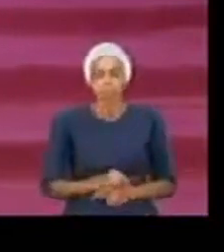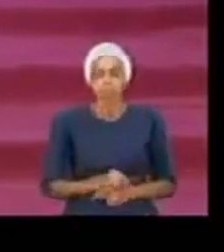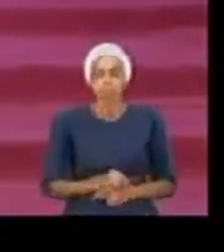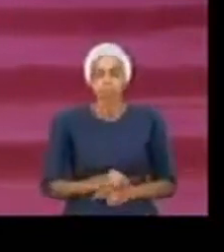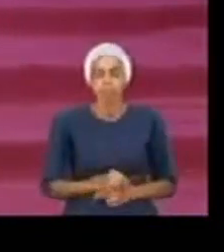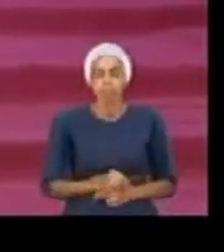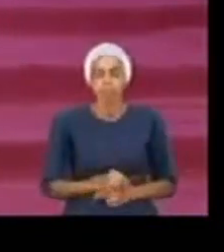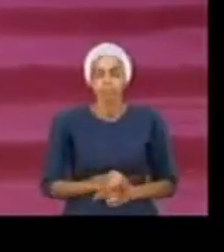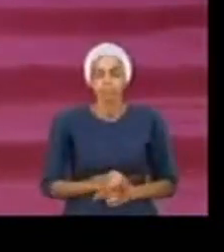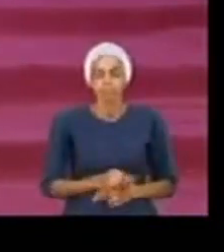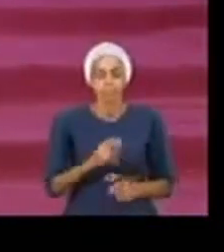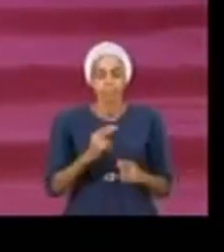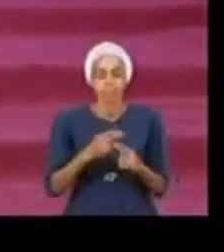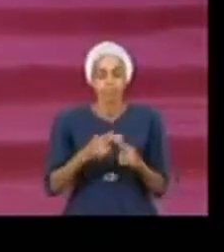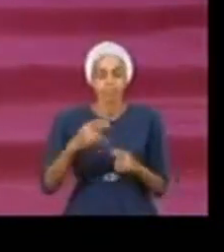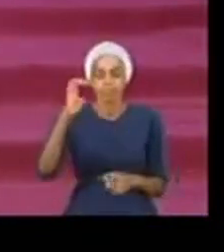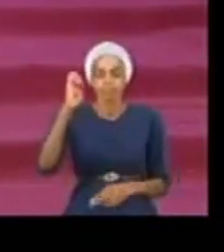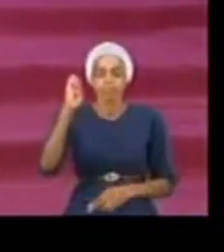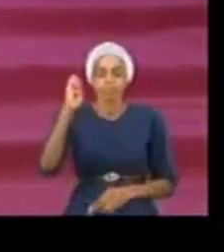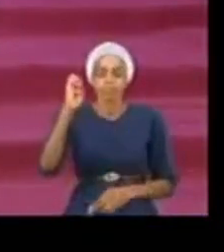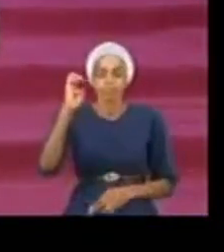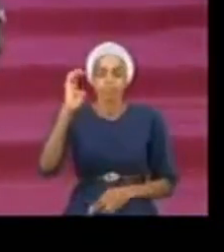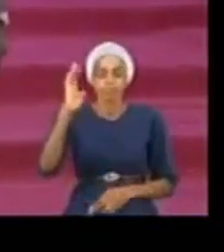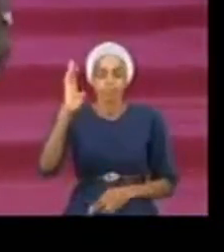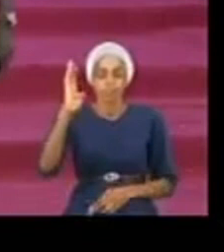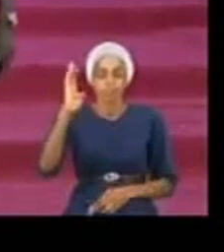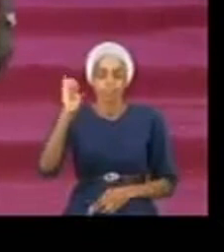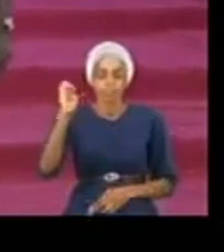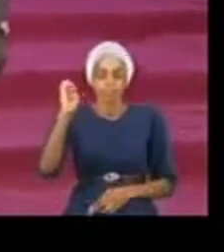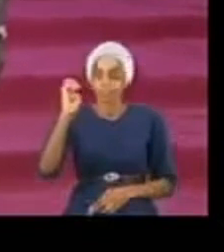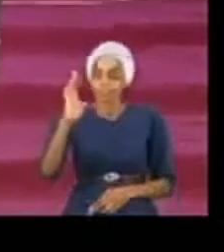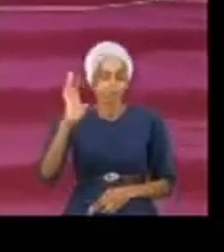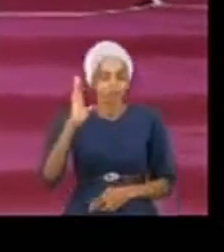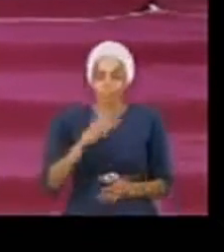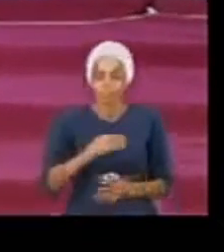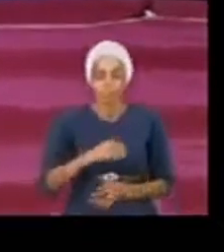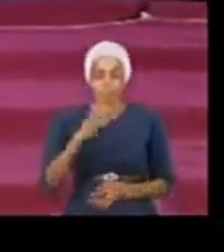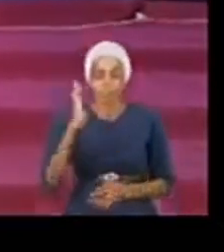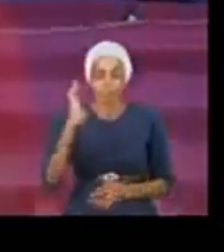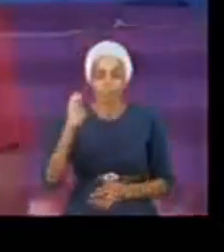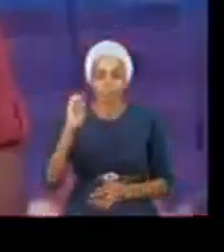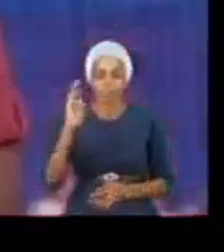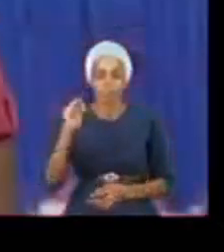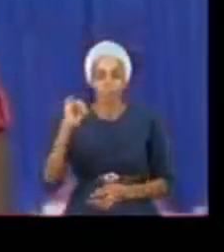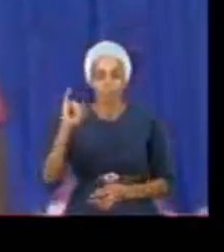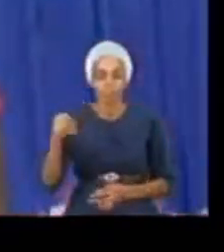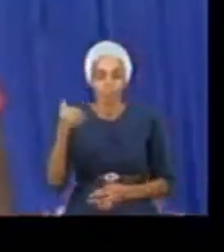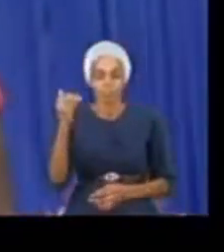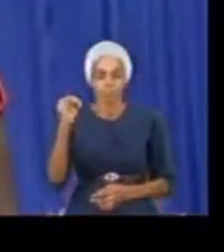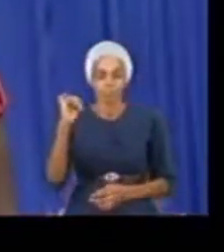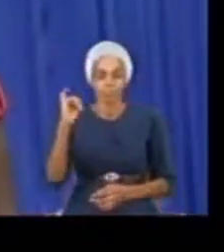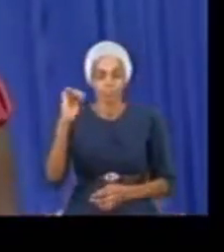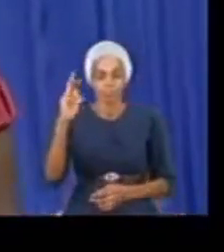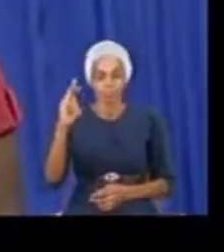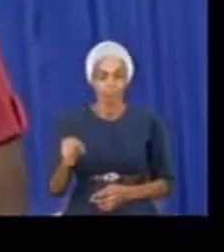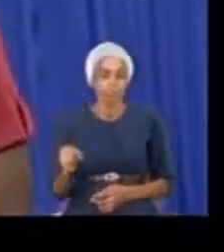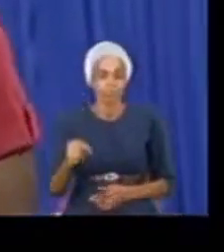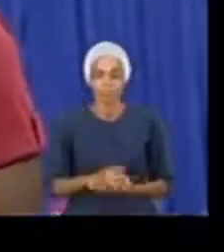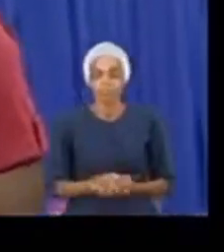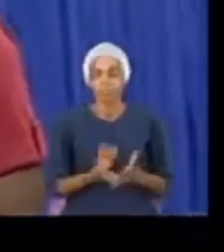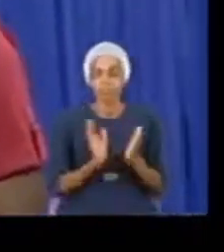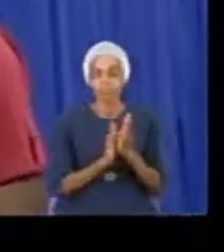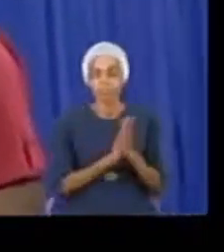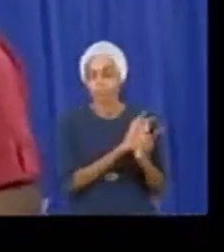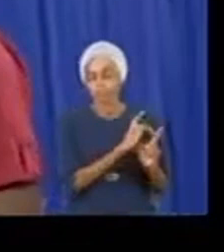ulcer disease of 5 years duration. Please listen to him. Praise the Lord. My name is